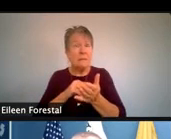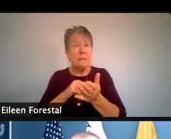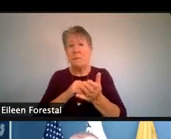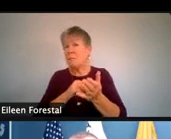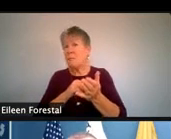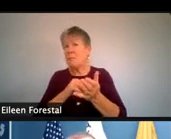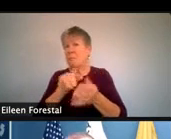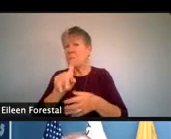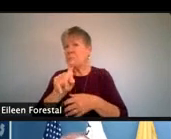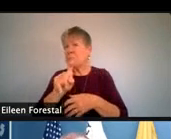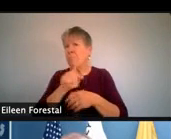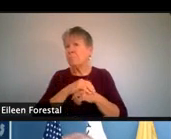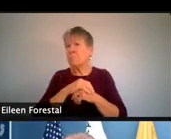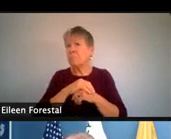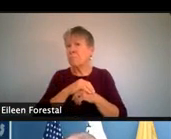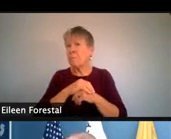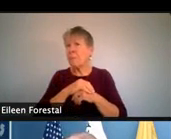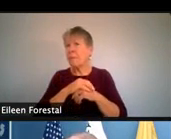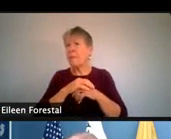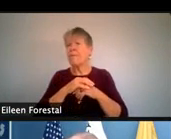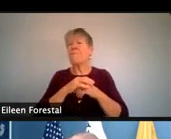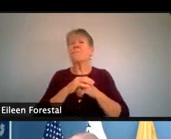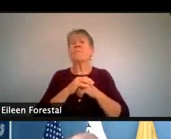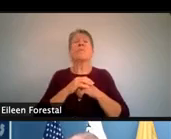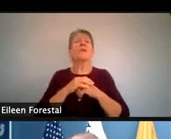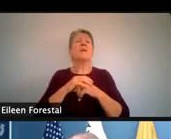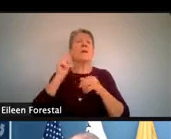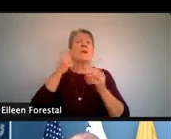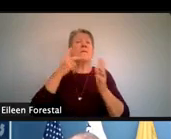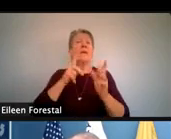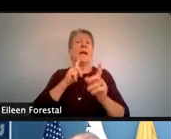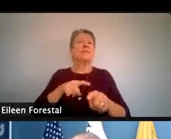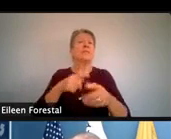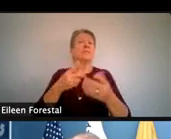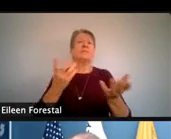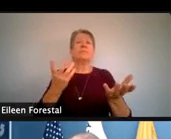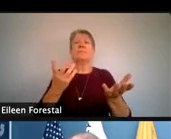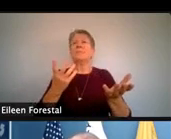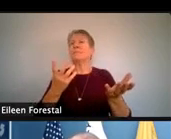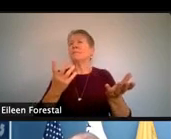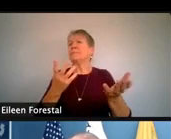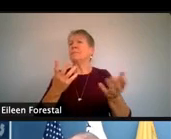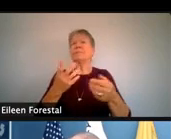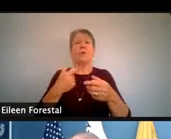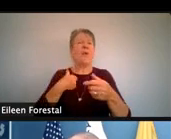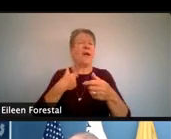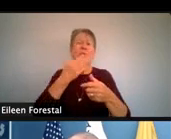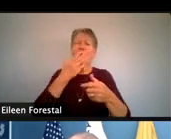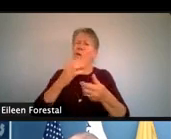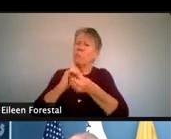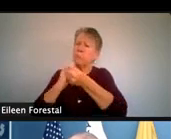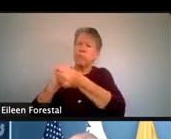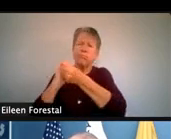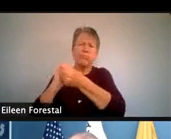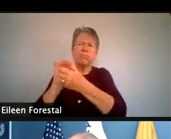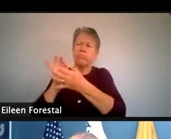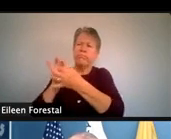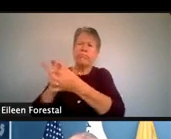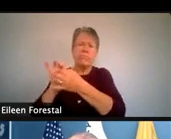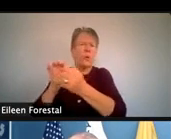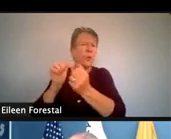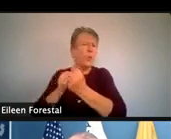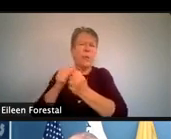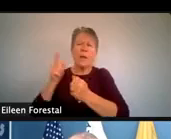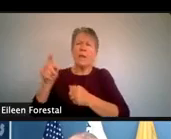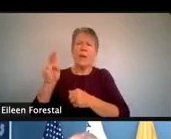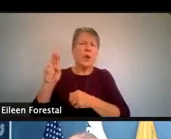Again, I think we endorse, we've got a great partnership with Newark, and this is no exception. So again, hats off to Mayor Baraka, and we're all